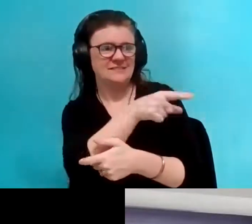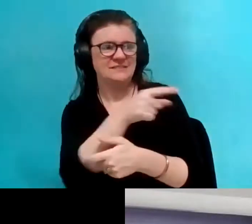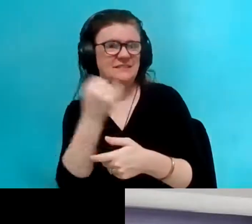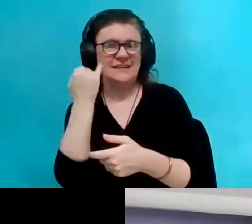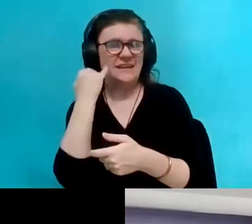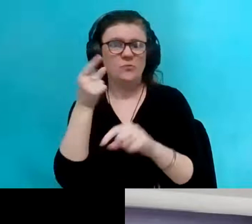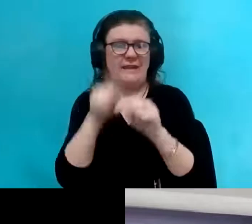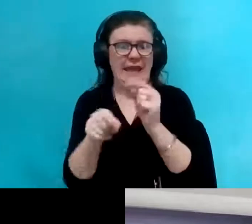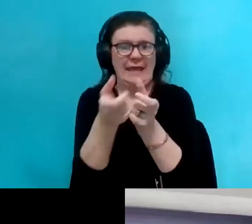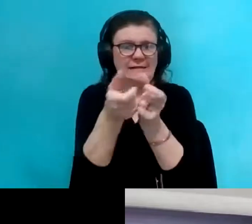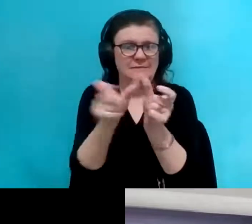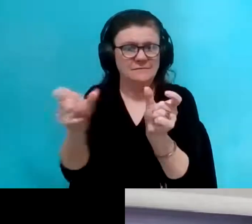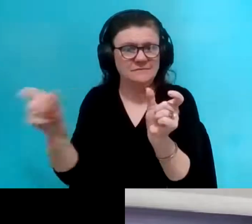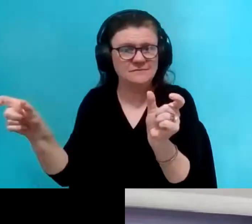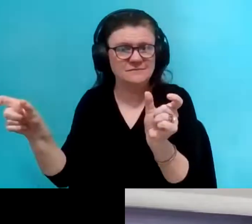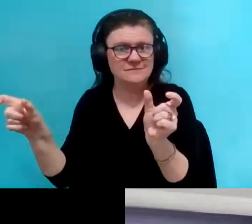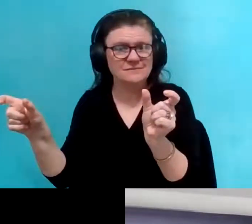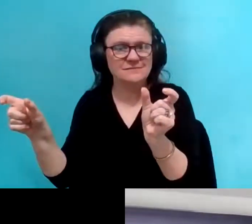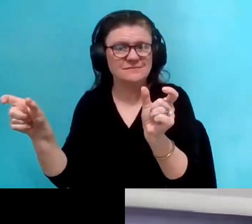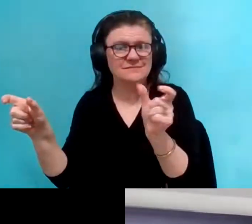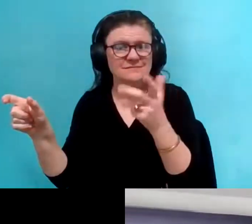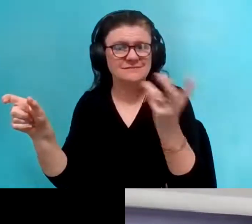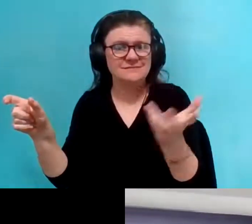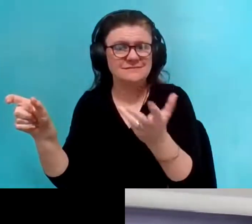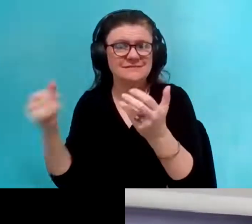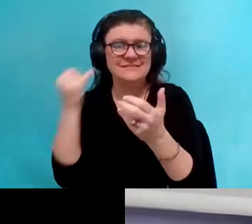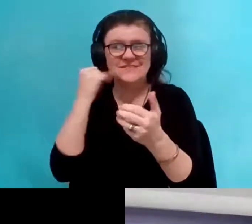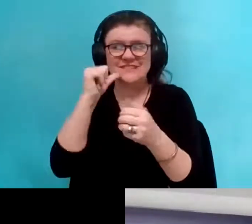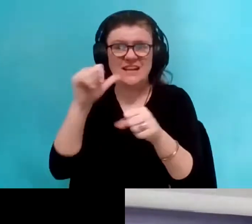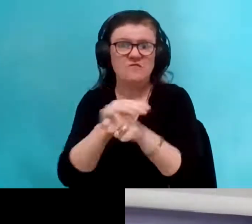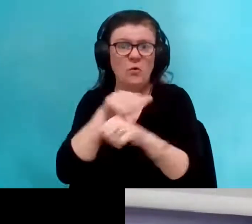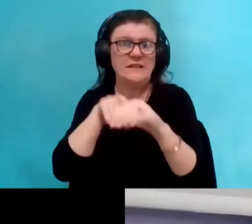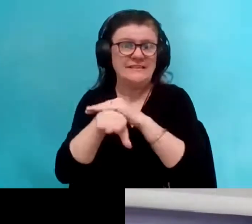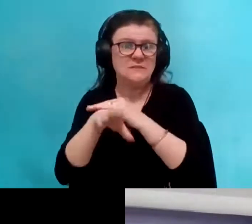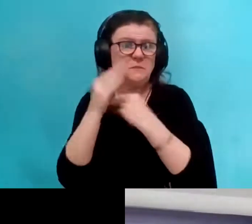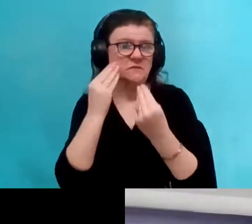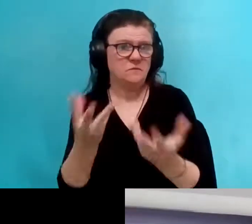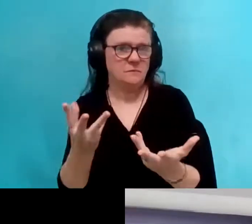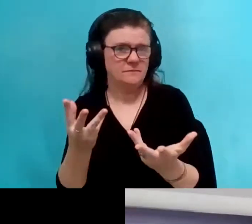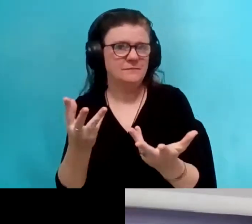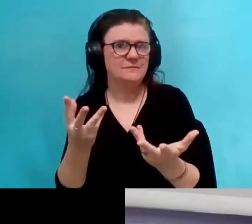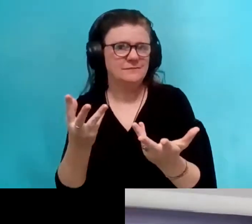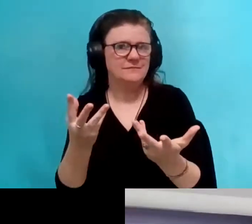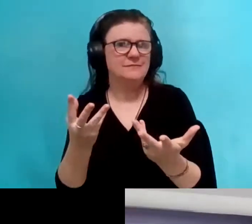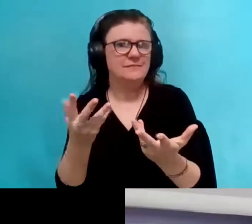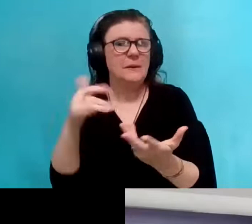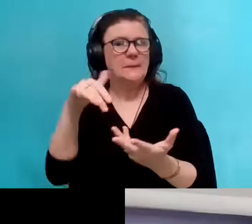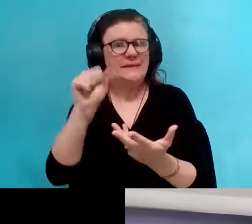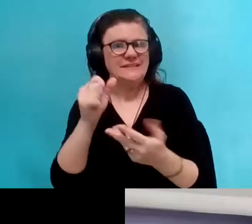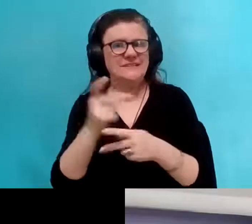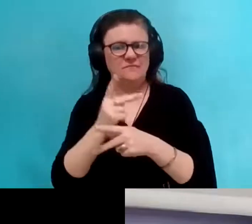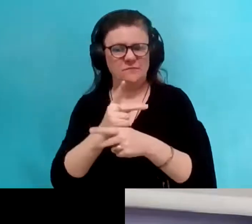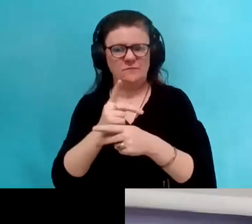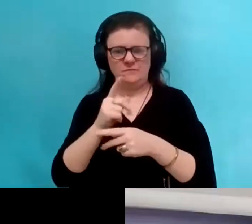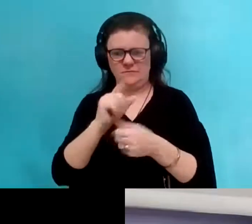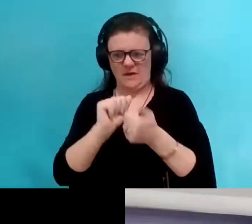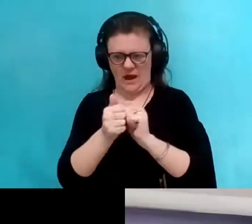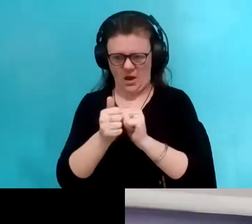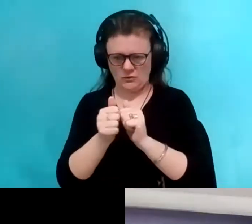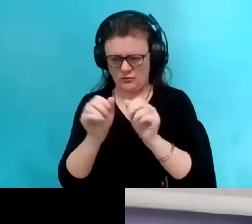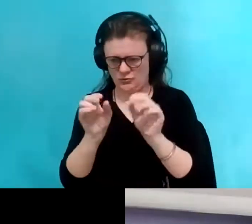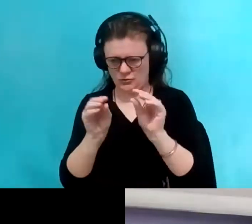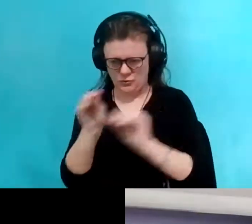disaggregate, especially when you don't make things publicly accessible. But to understand that there are ways to work with these data